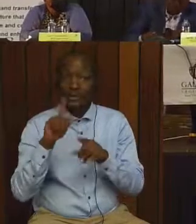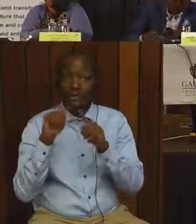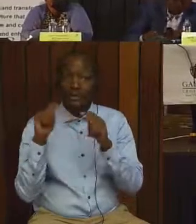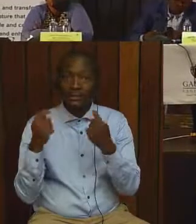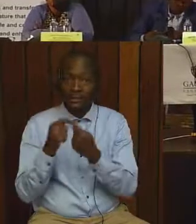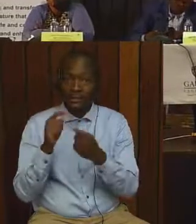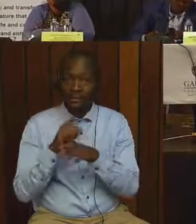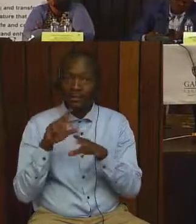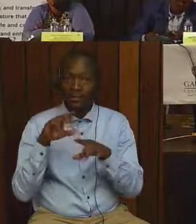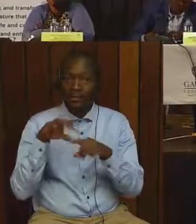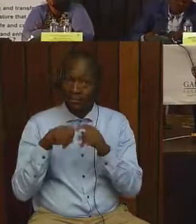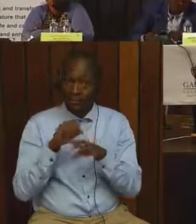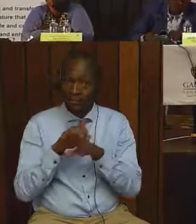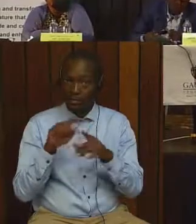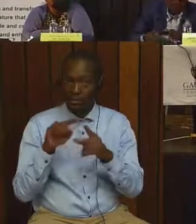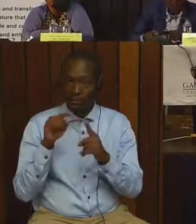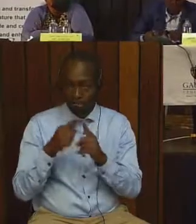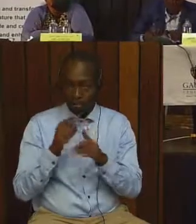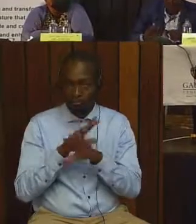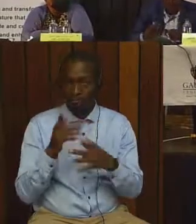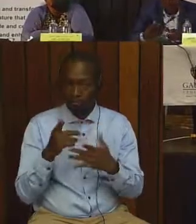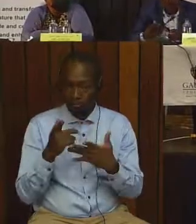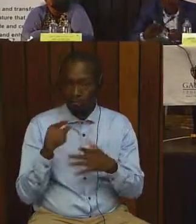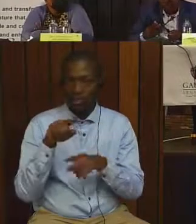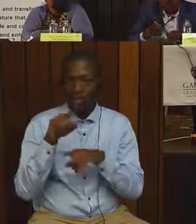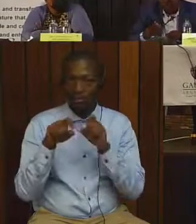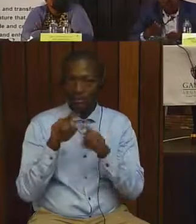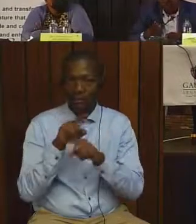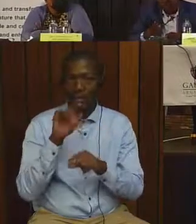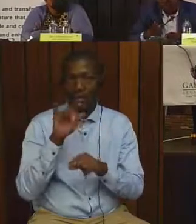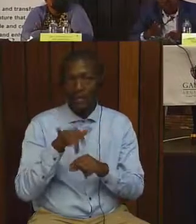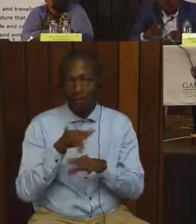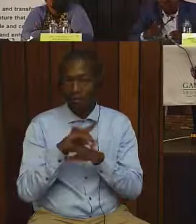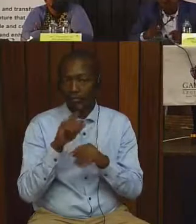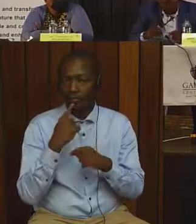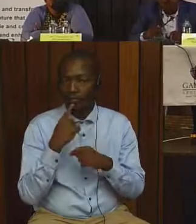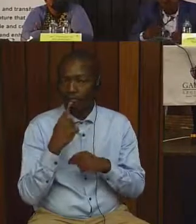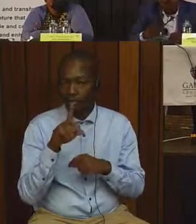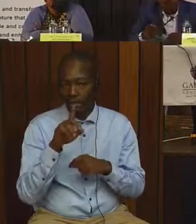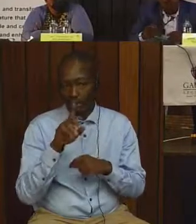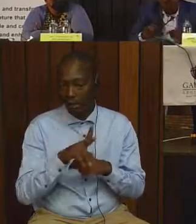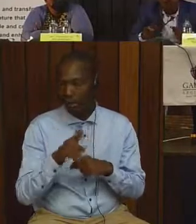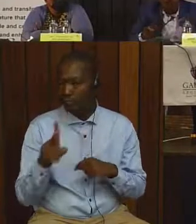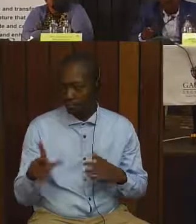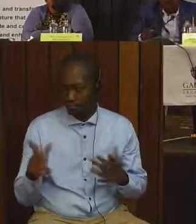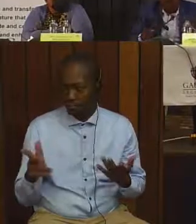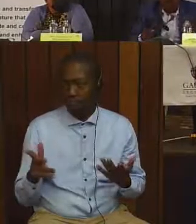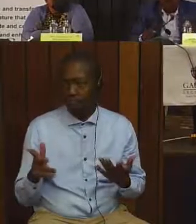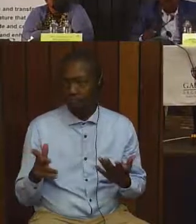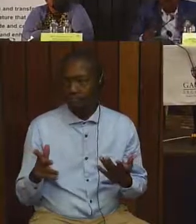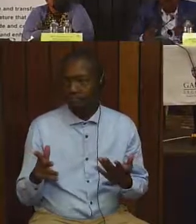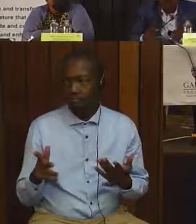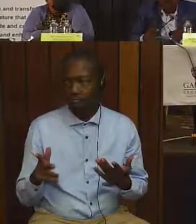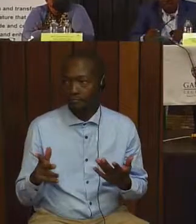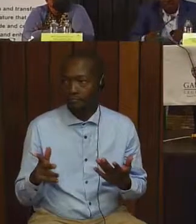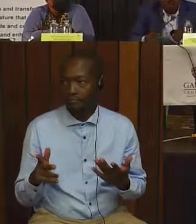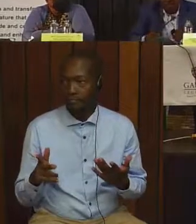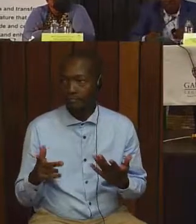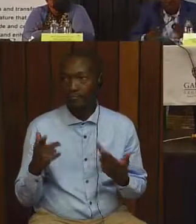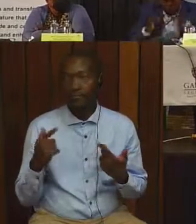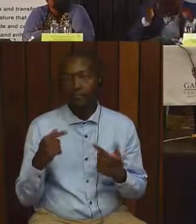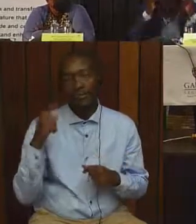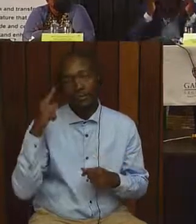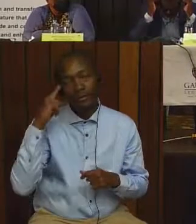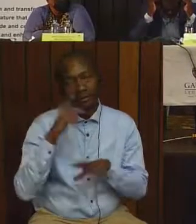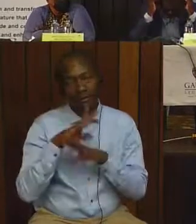the question that Member Mabunda is raising. I therefore am not going to repeat it. I take it you've taken note